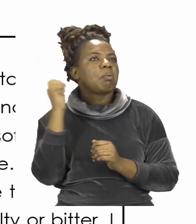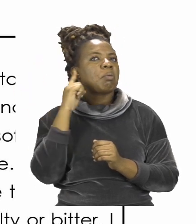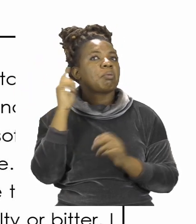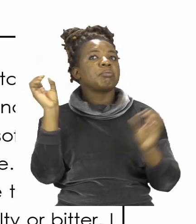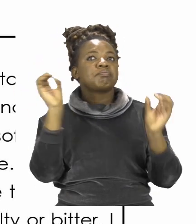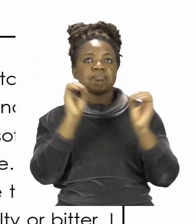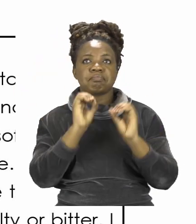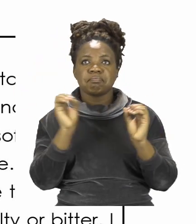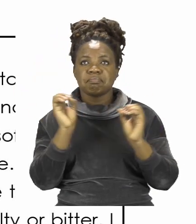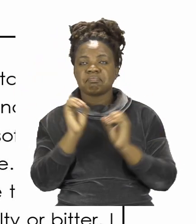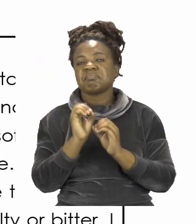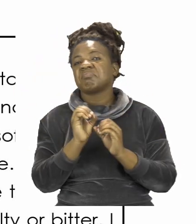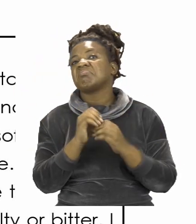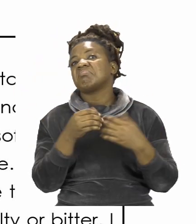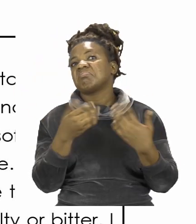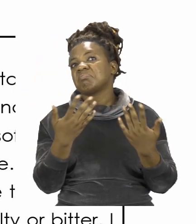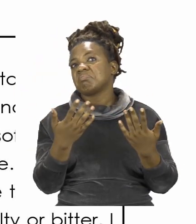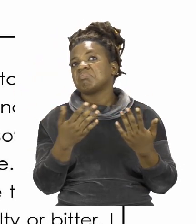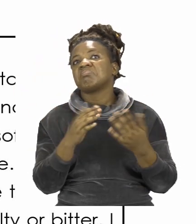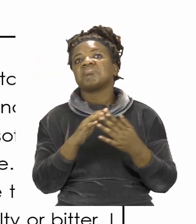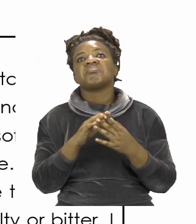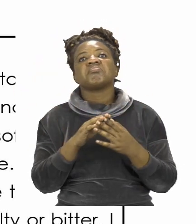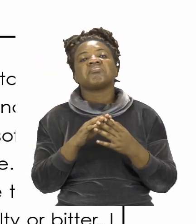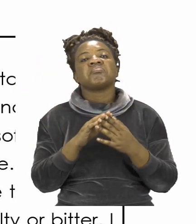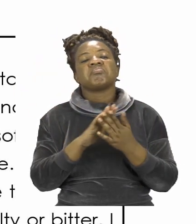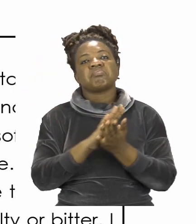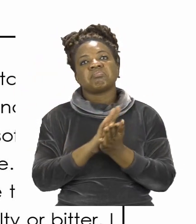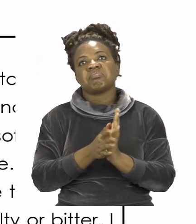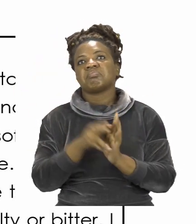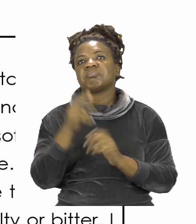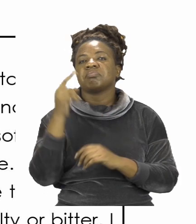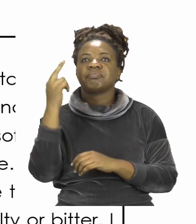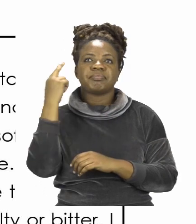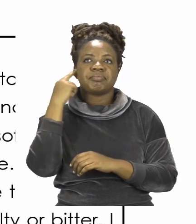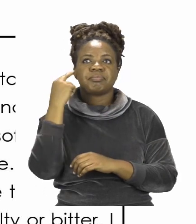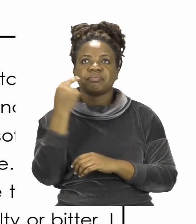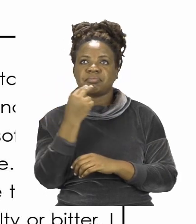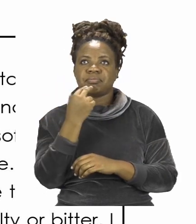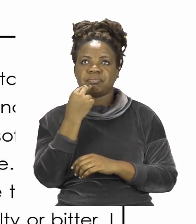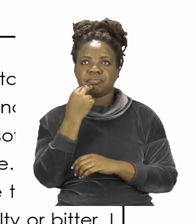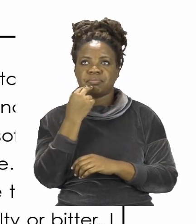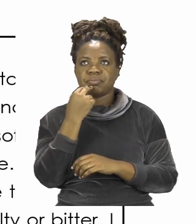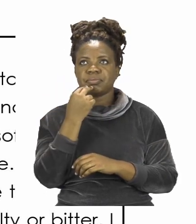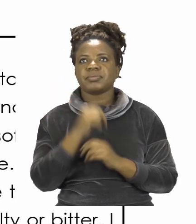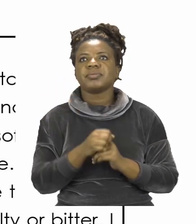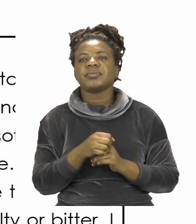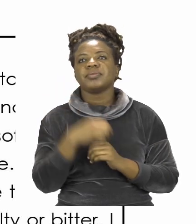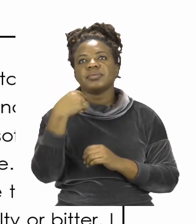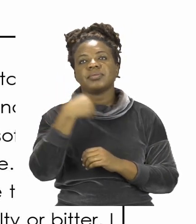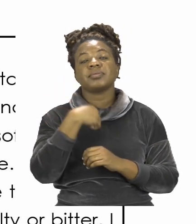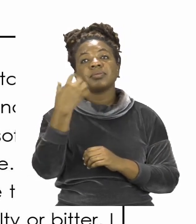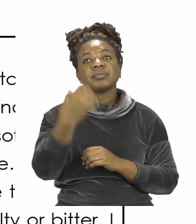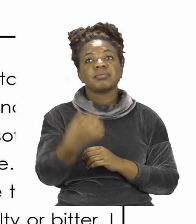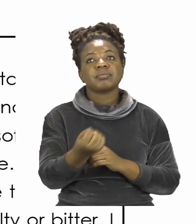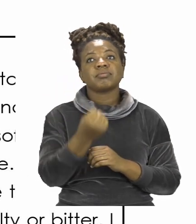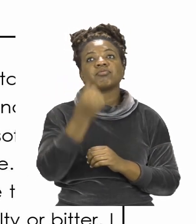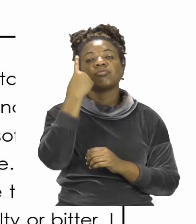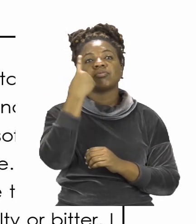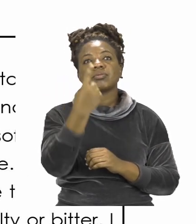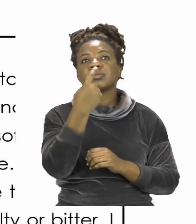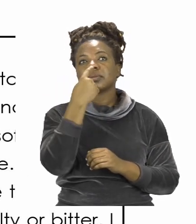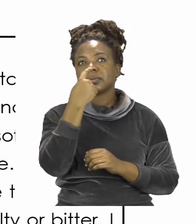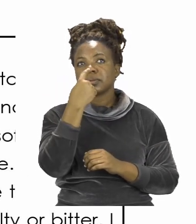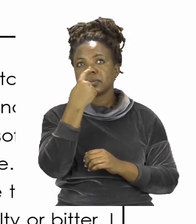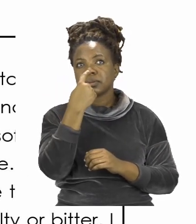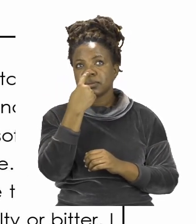I have 1 nose. I can smell with my nose. My nose